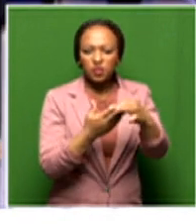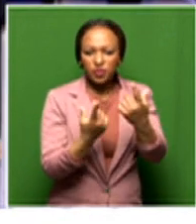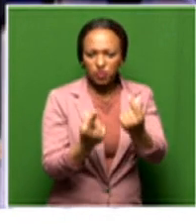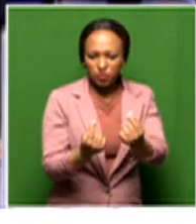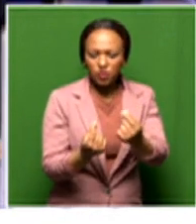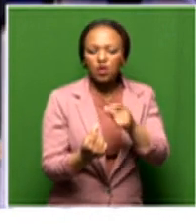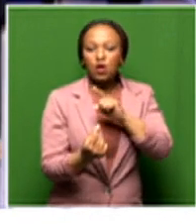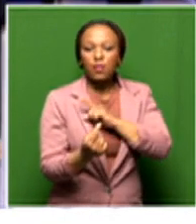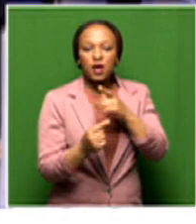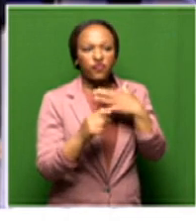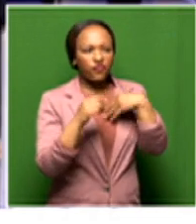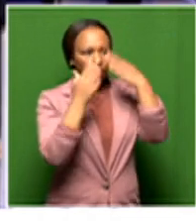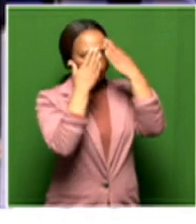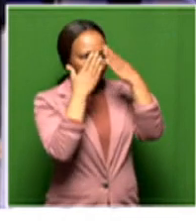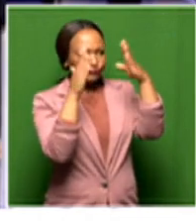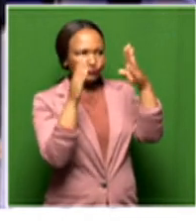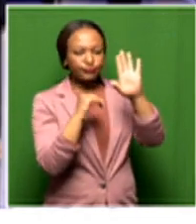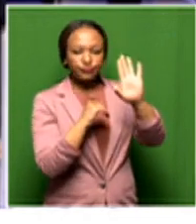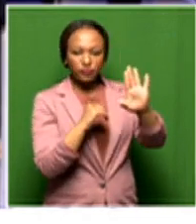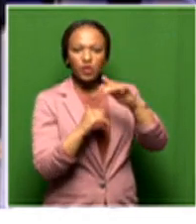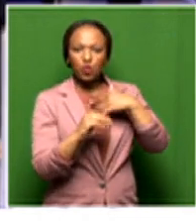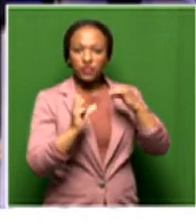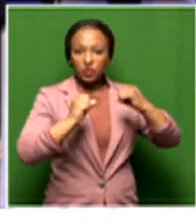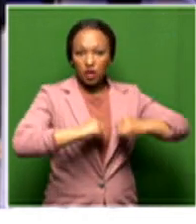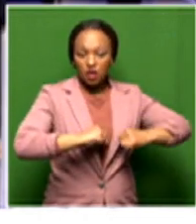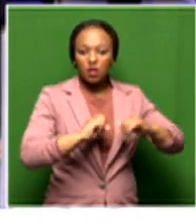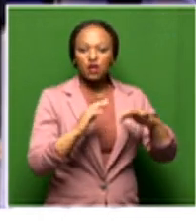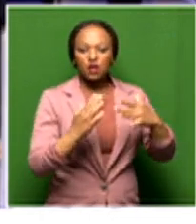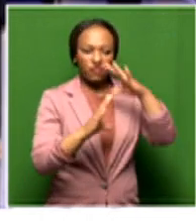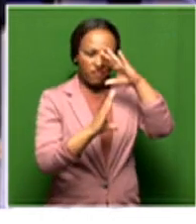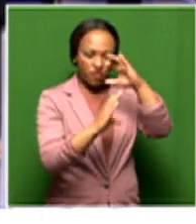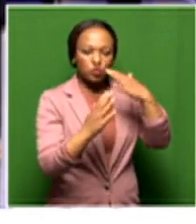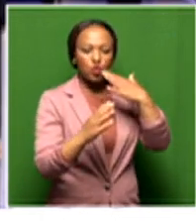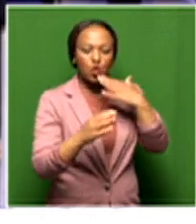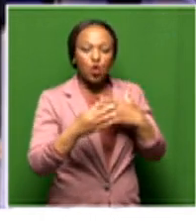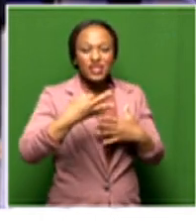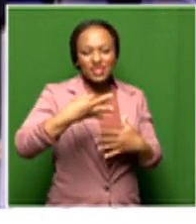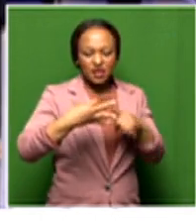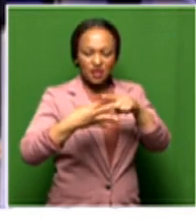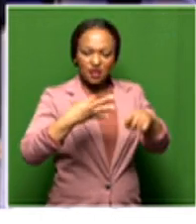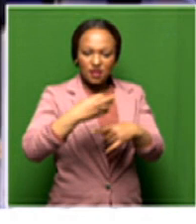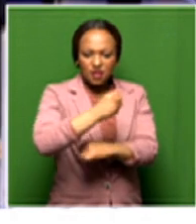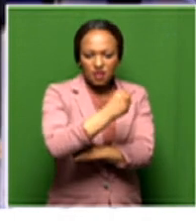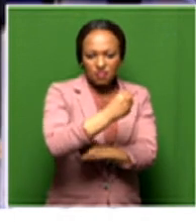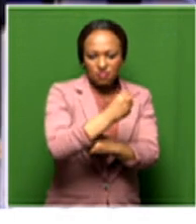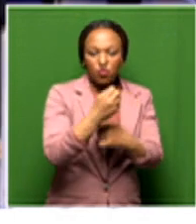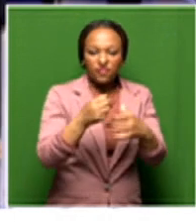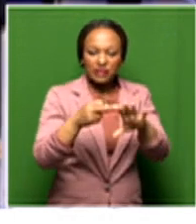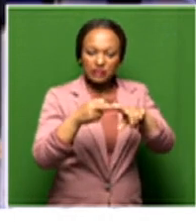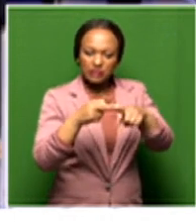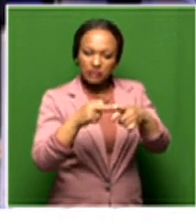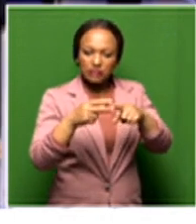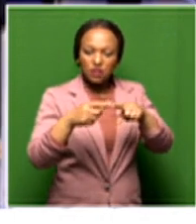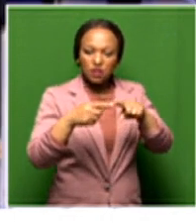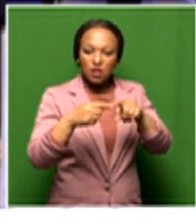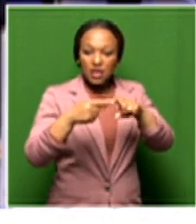let's call it from the broader sector. We agreed to focus on the three key pillars, and I'll tell you how we have worked within